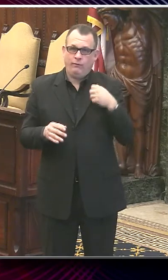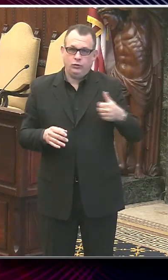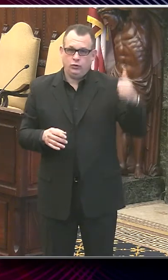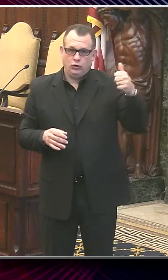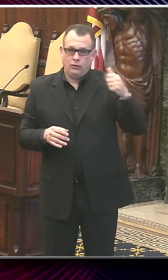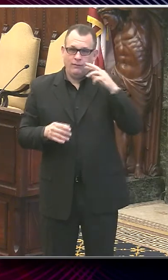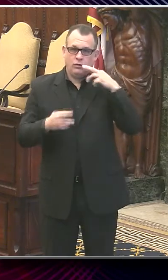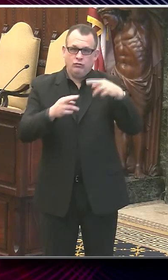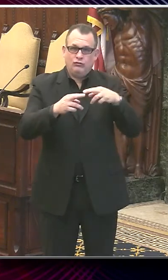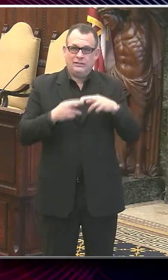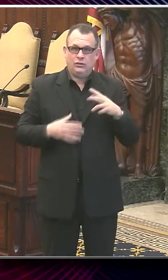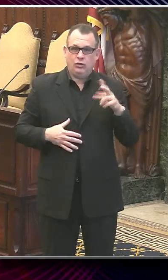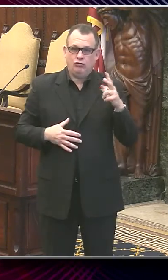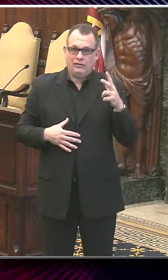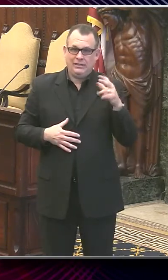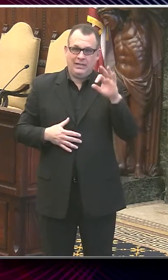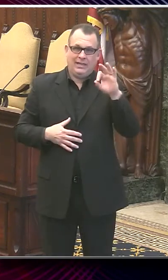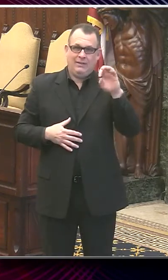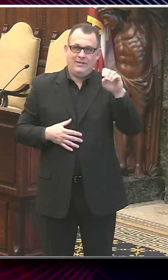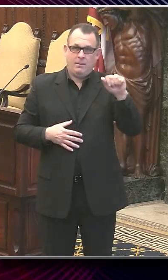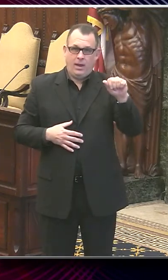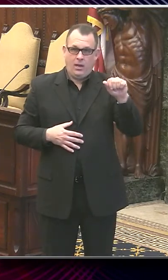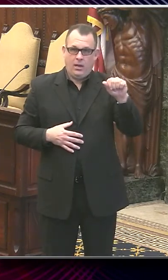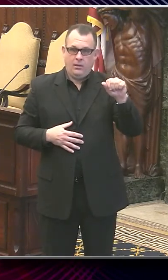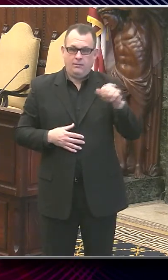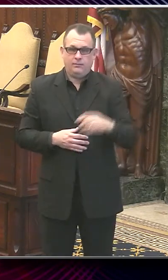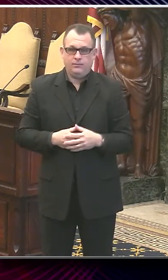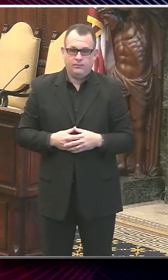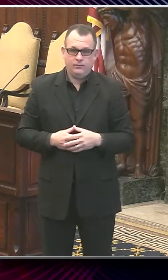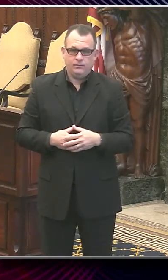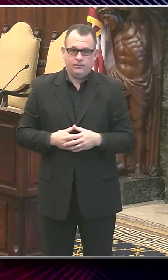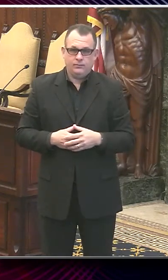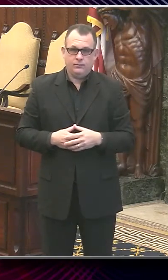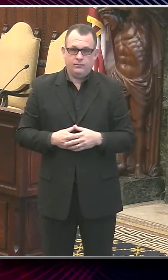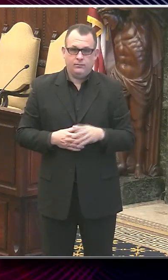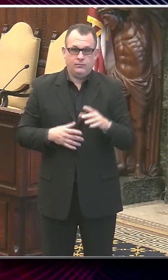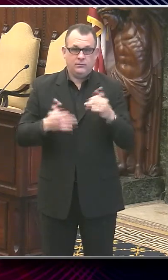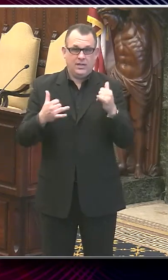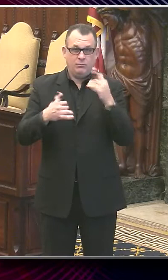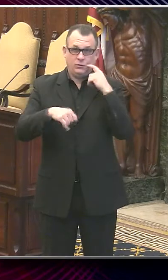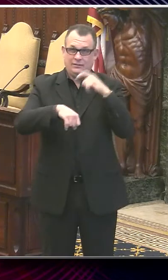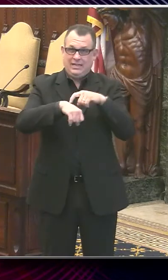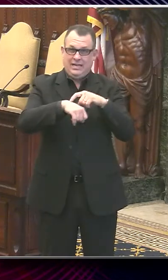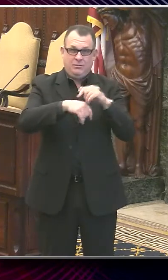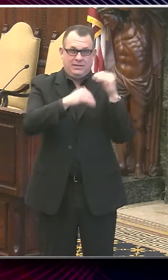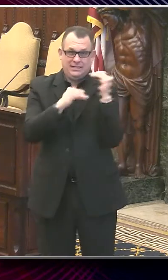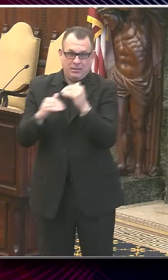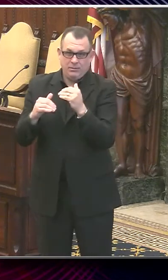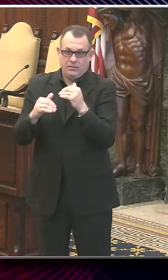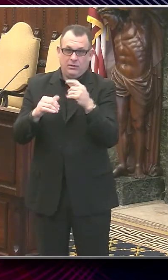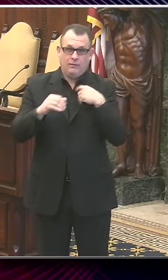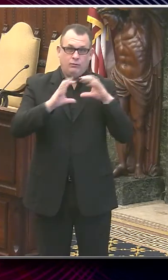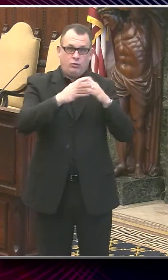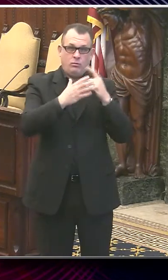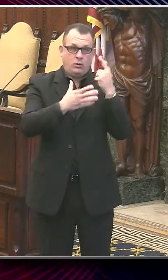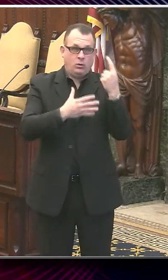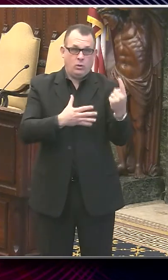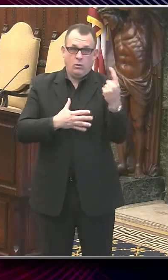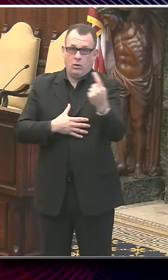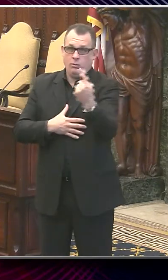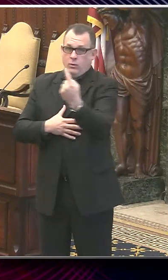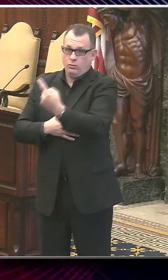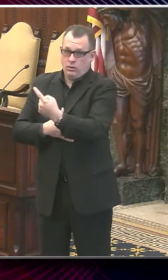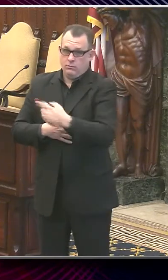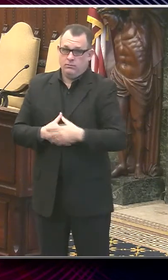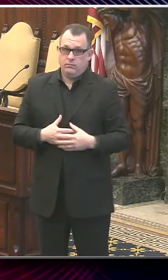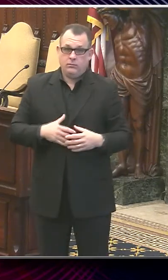FEMA. Because of limited time, only one representative from each media outlet is permitted to ask questions for the first round. If we have time